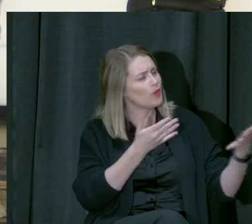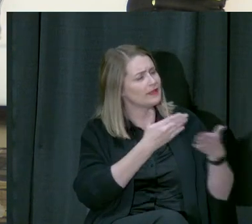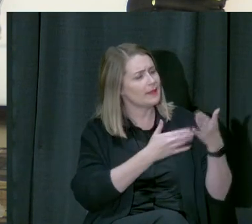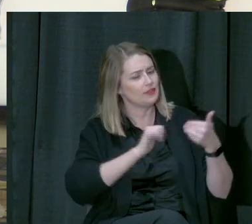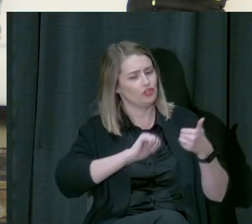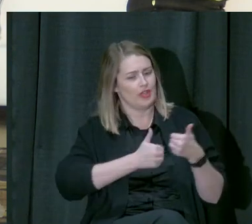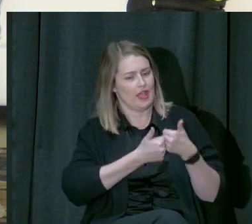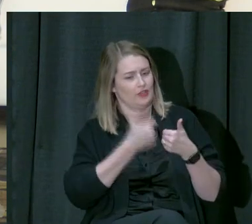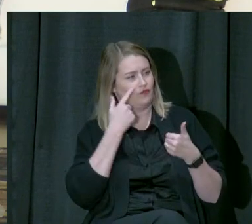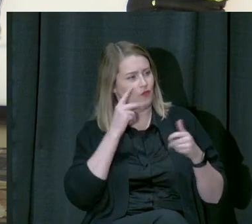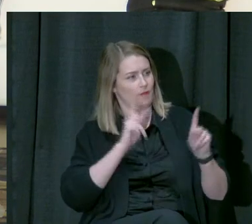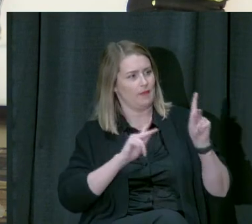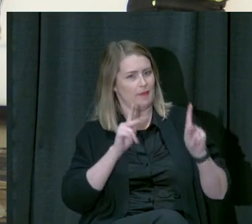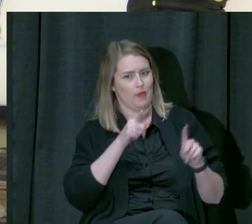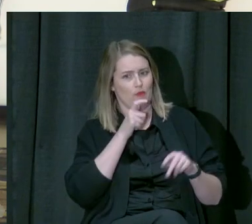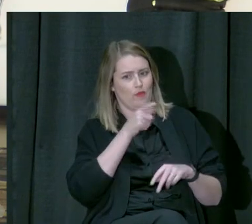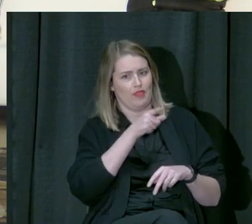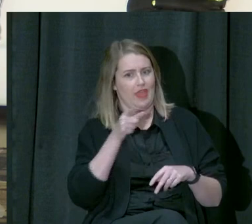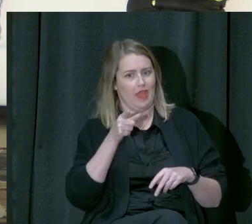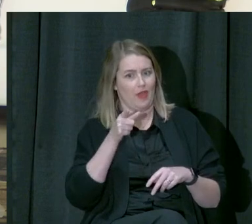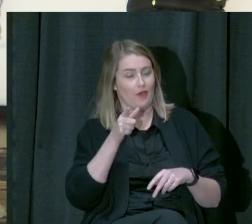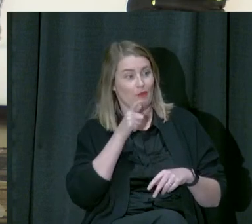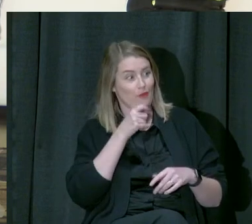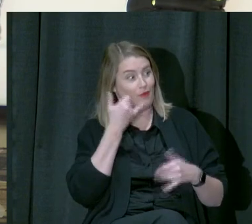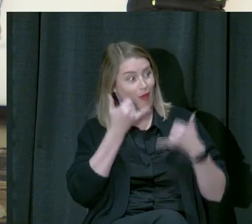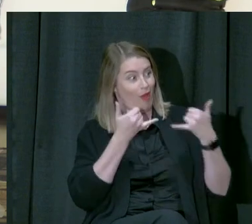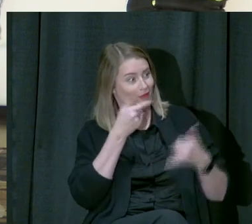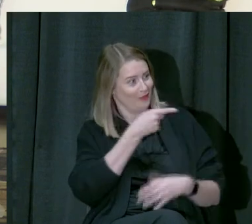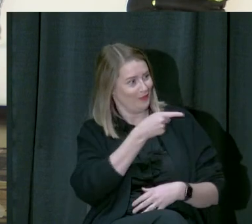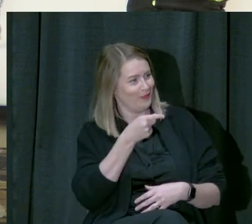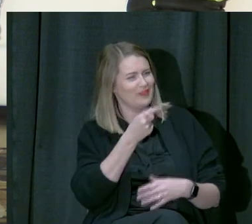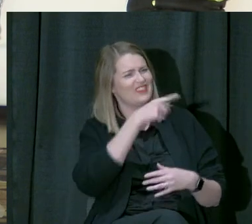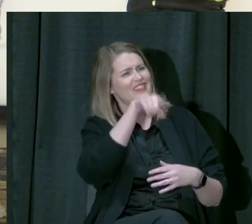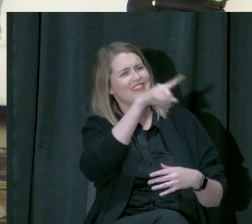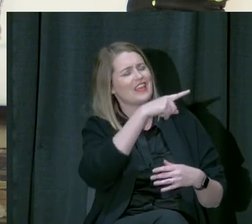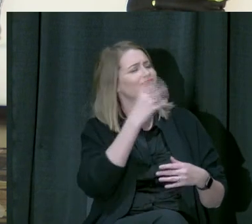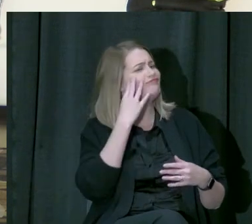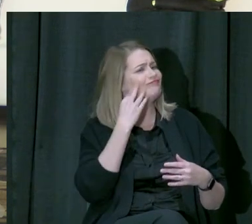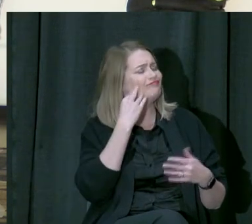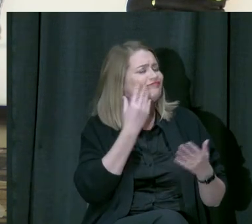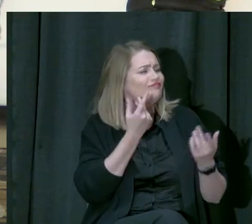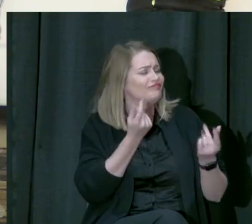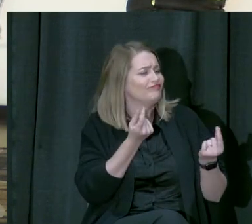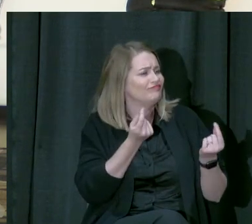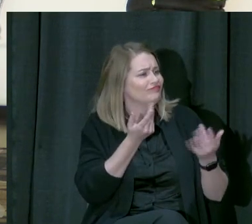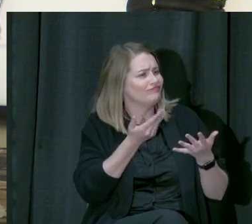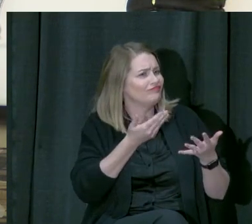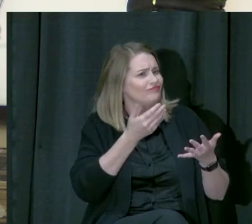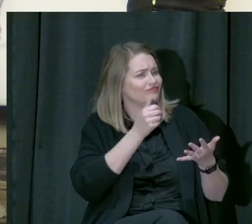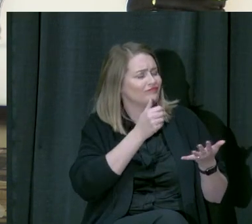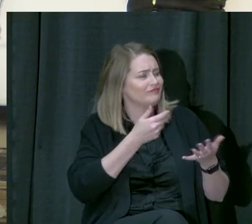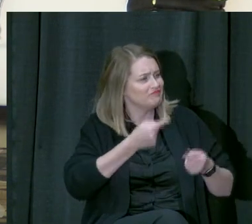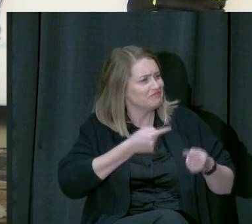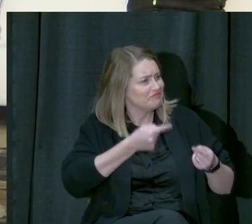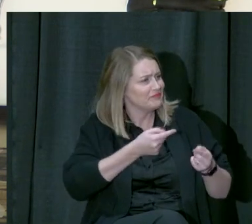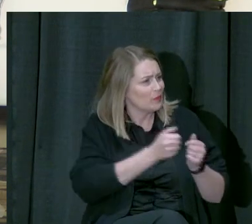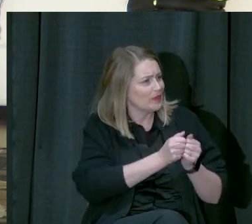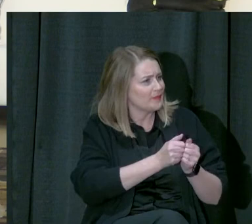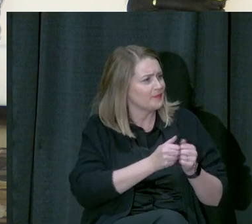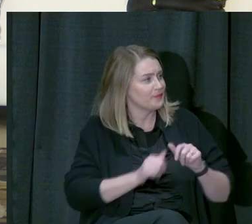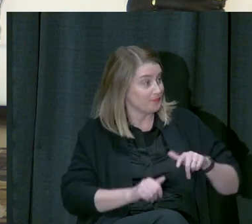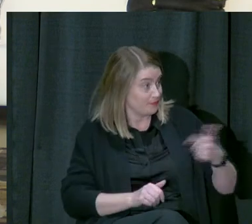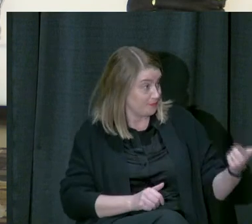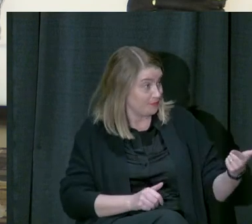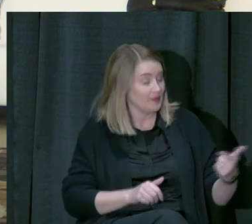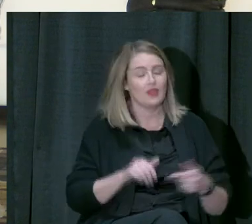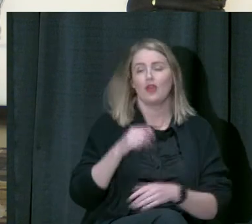the folks there that are making the phone calls to you guys? What are they dealing with on a personal level? Well, I think one of the